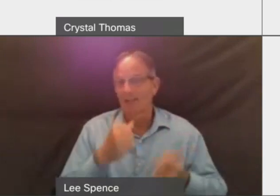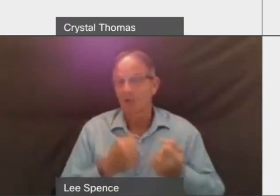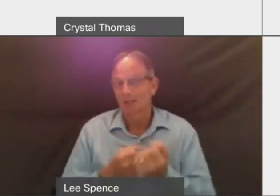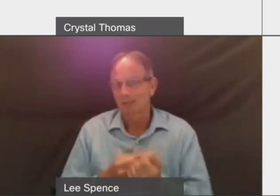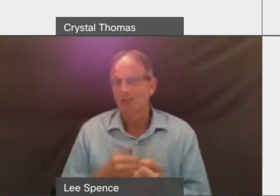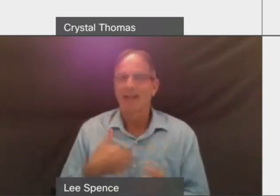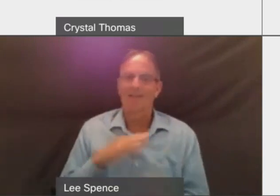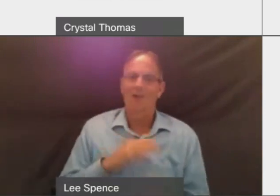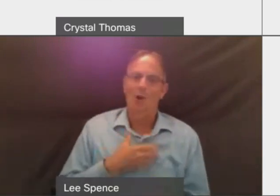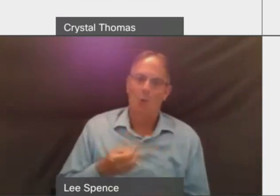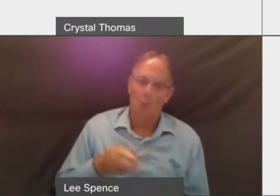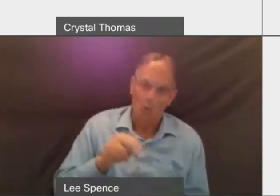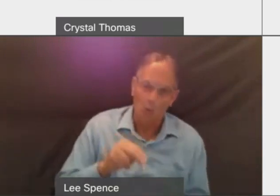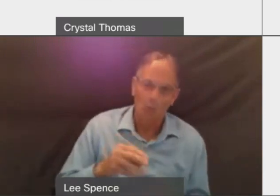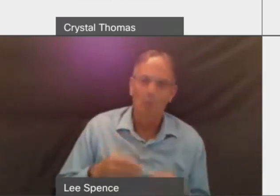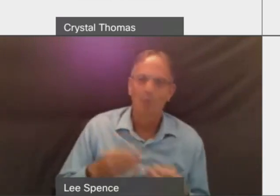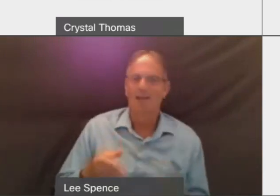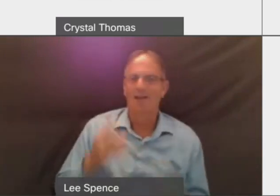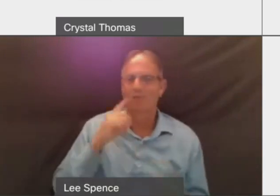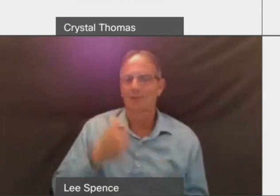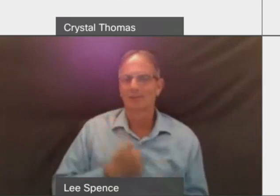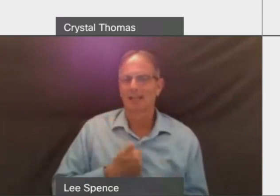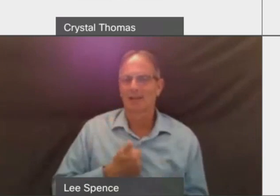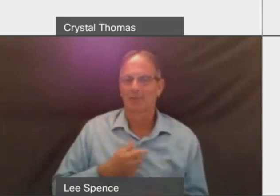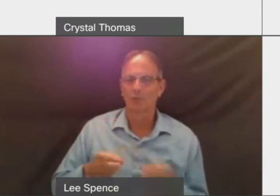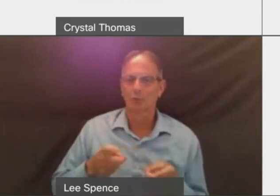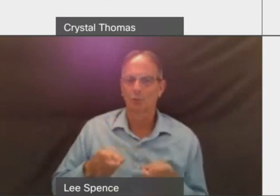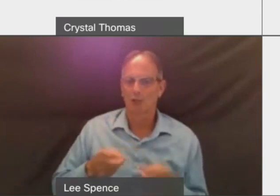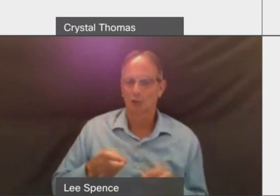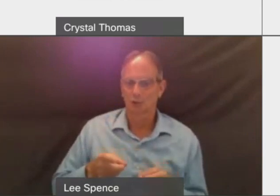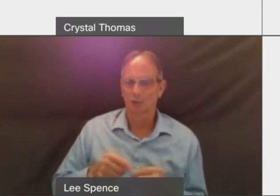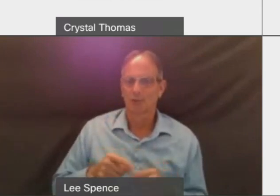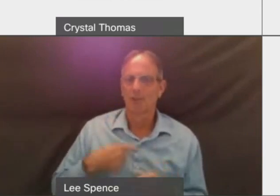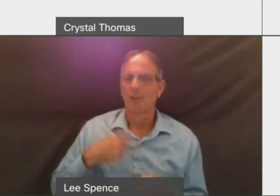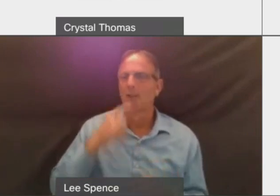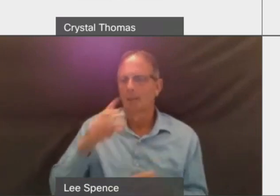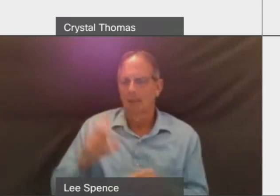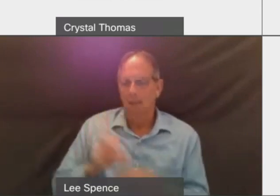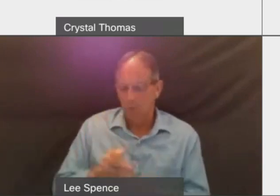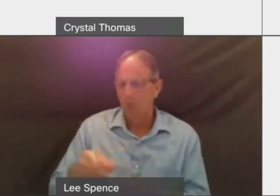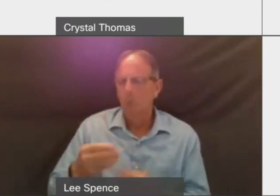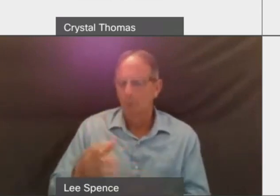own provider for self-direction. We would use the provider that's used by the EPD waiver.